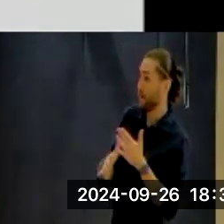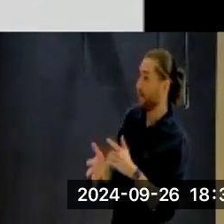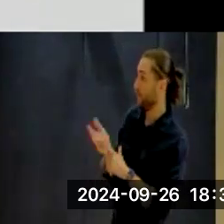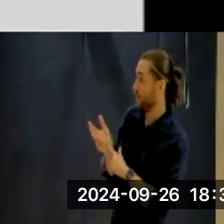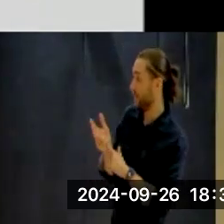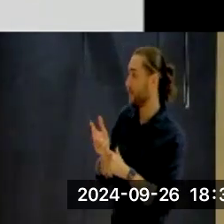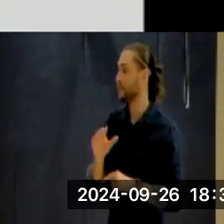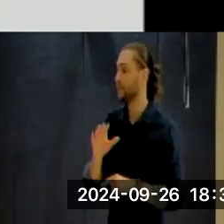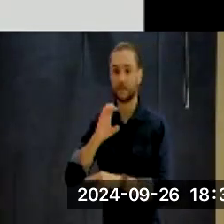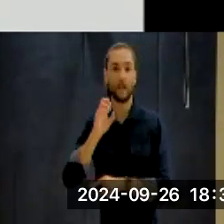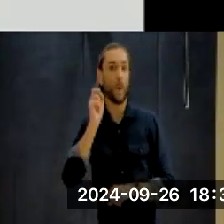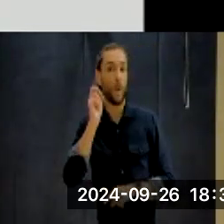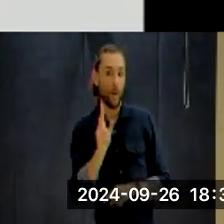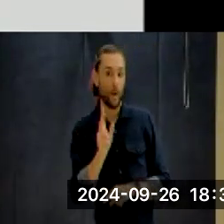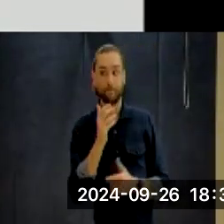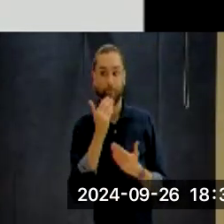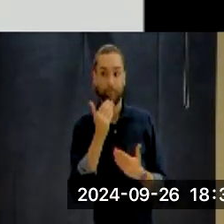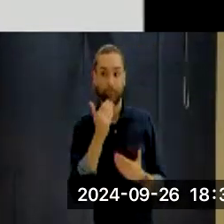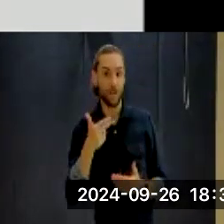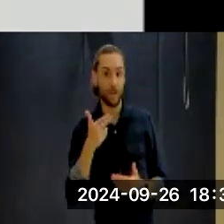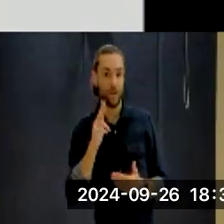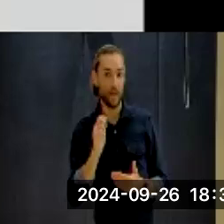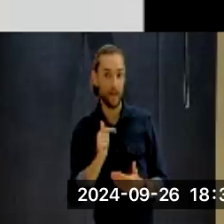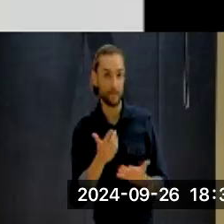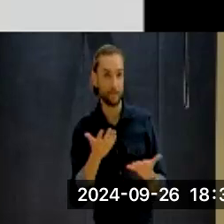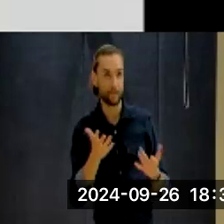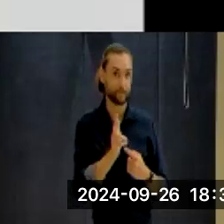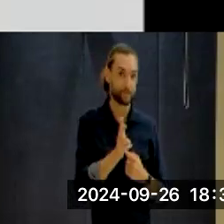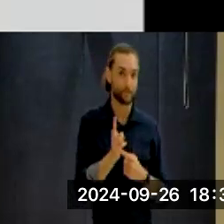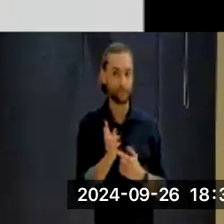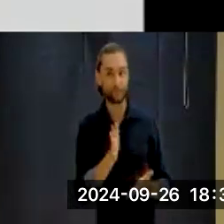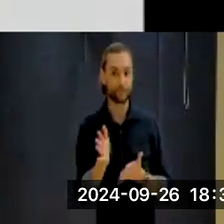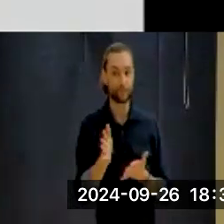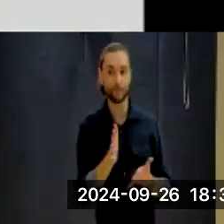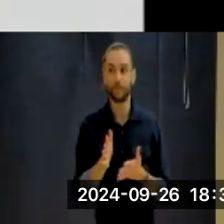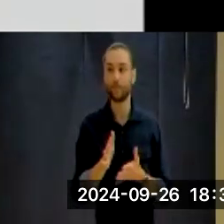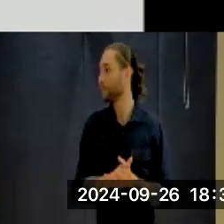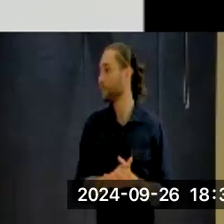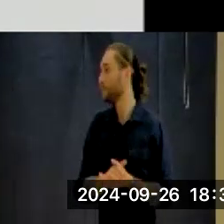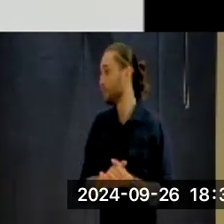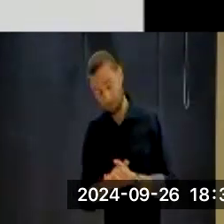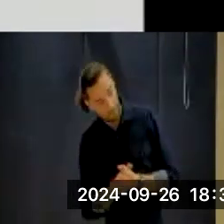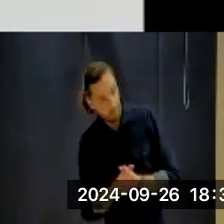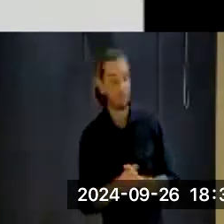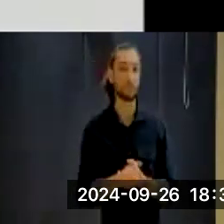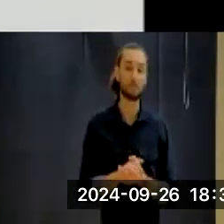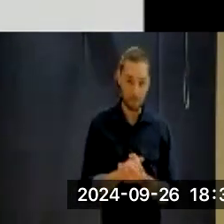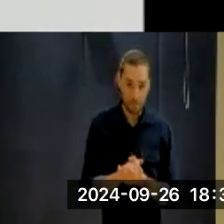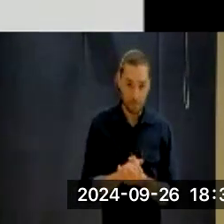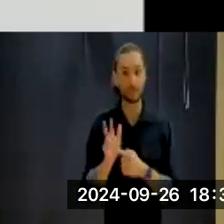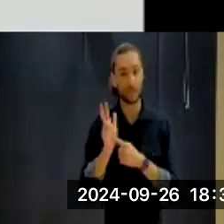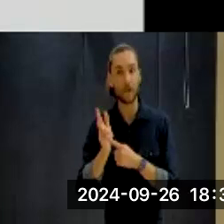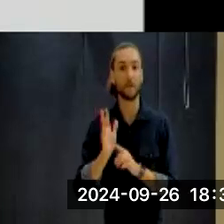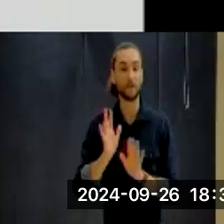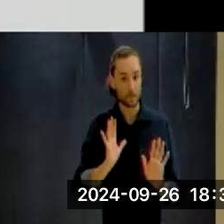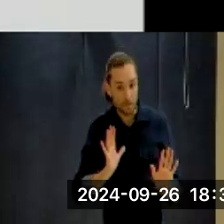Okay. Thank you for that, Greg. Okay. Well, we can do 3 minutes. If that's what people